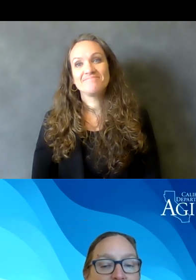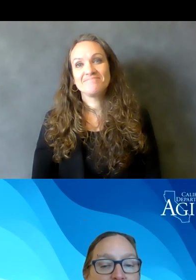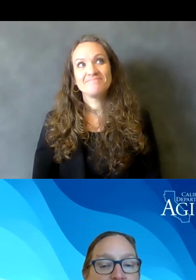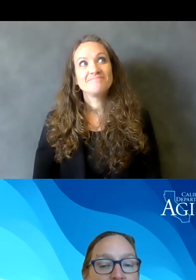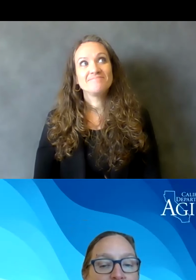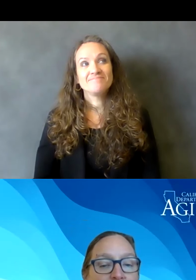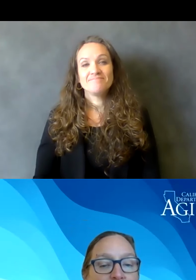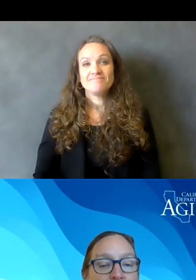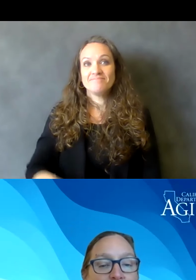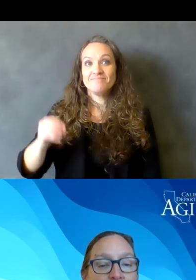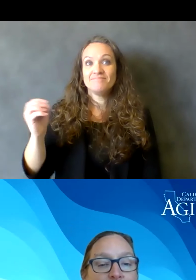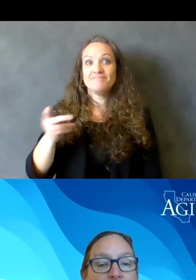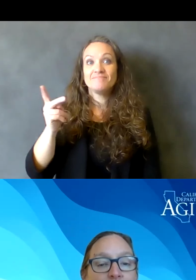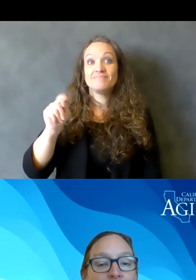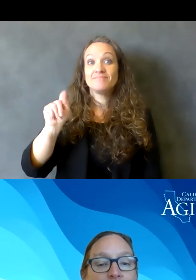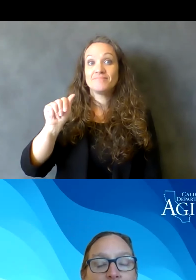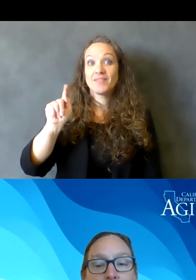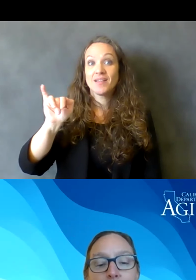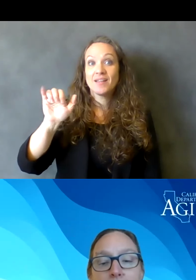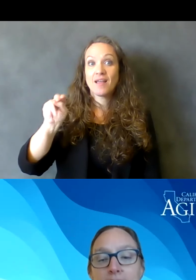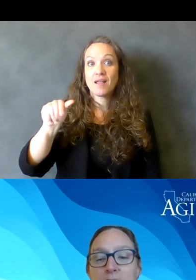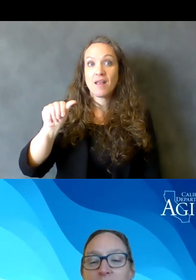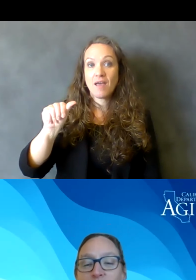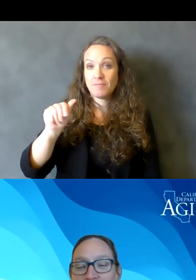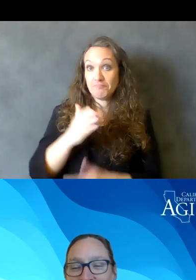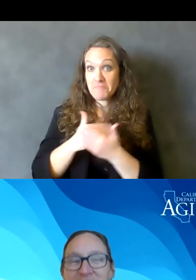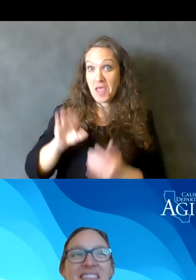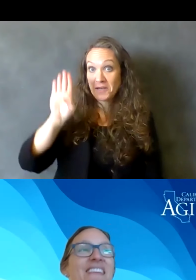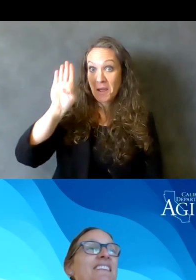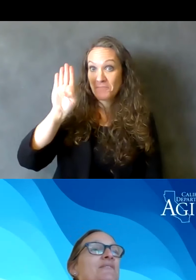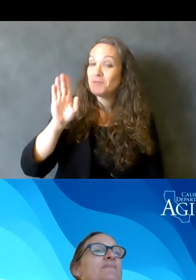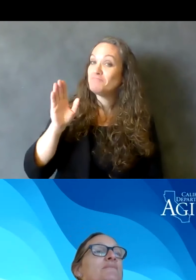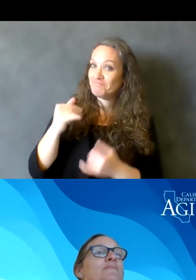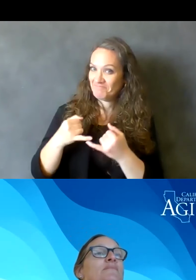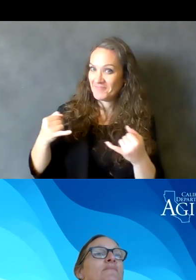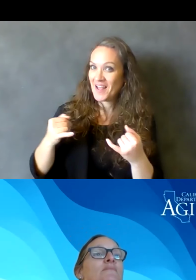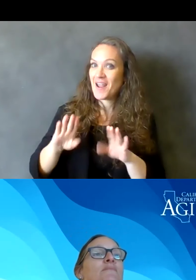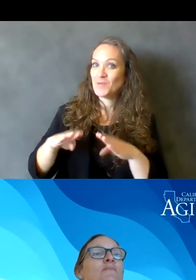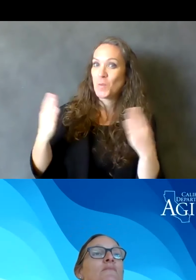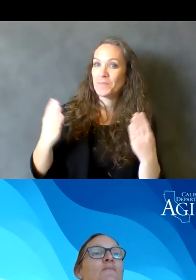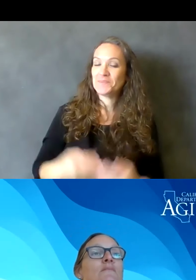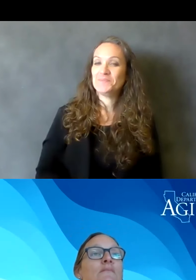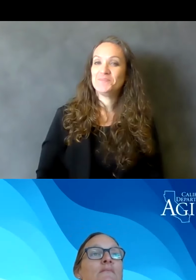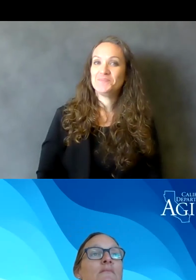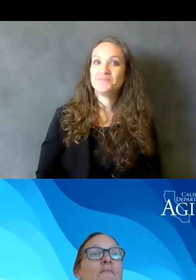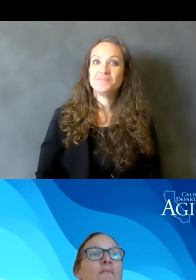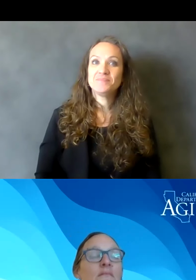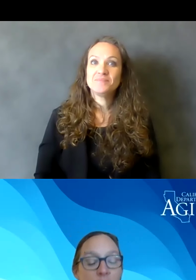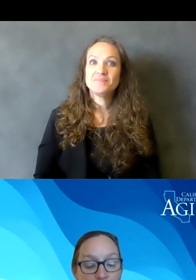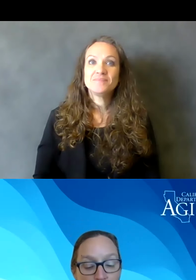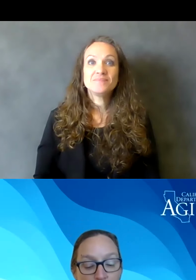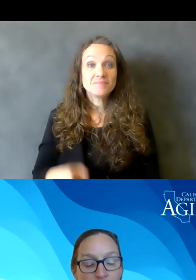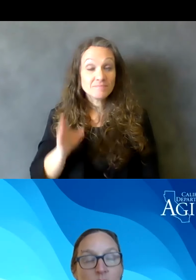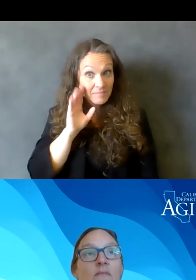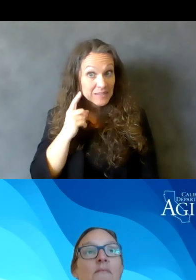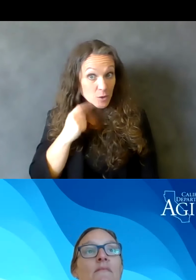Okay, Tatiana, I see that you have your hand up. Your line's open, so unmute and jump in. Thank you. Can you